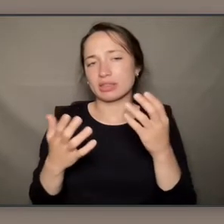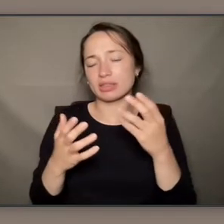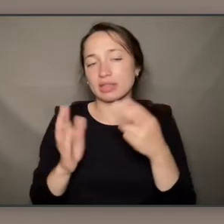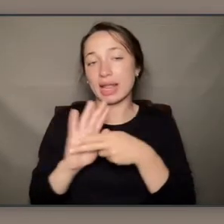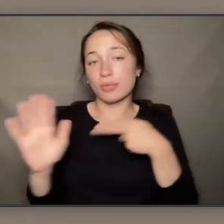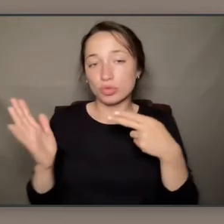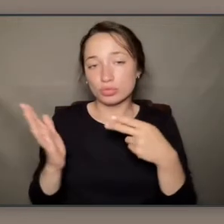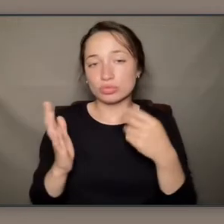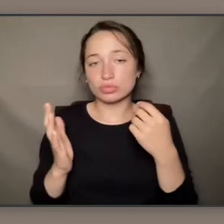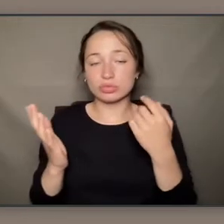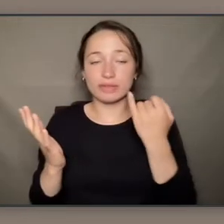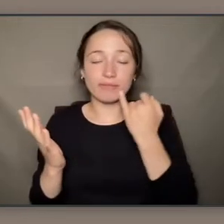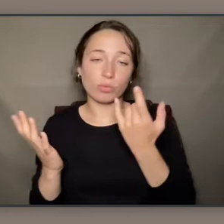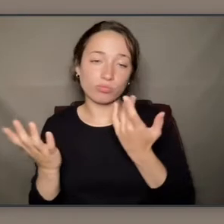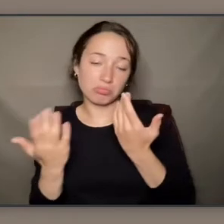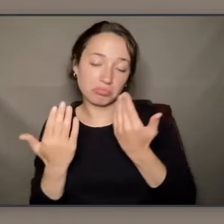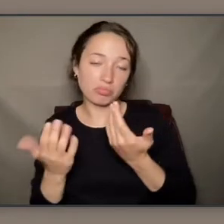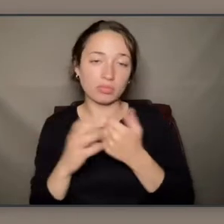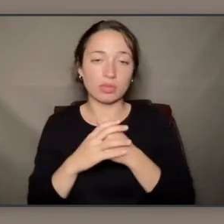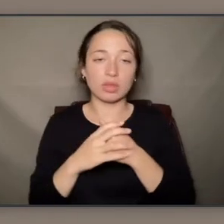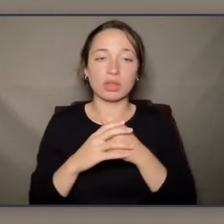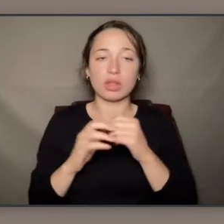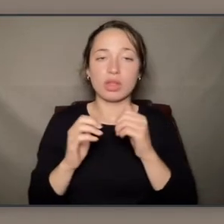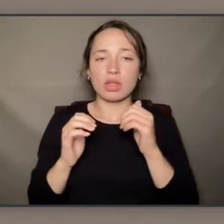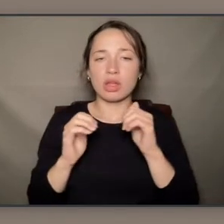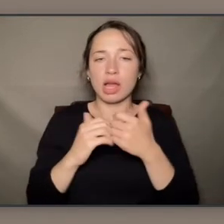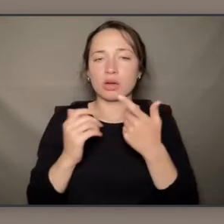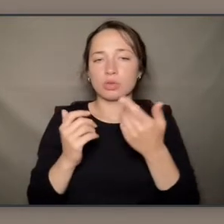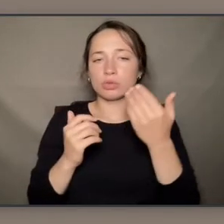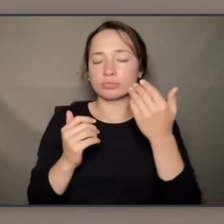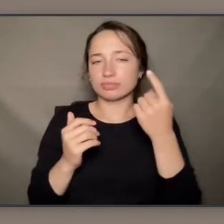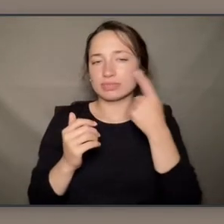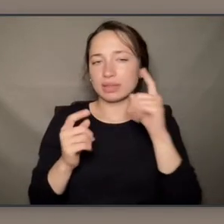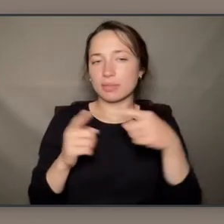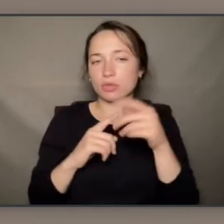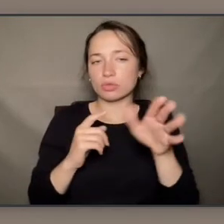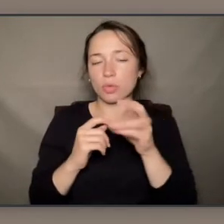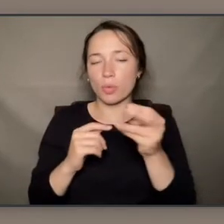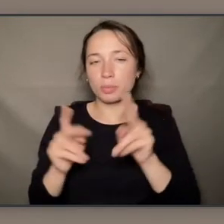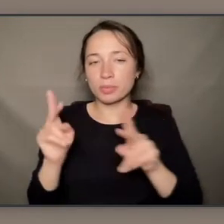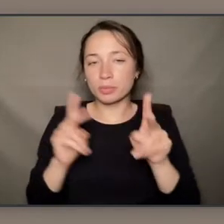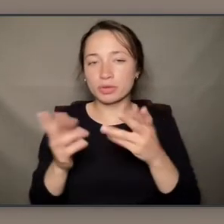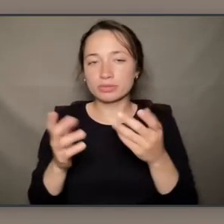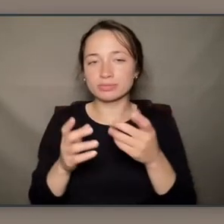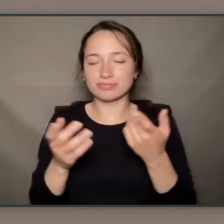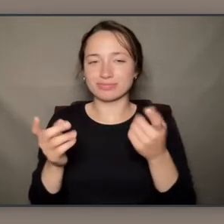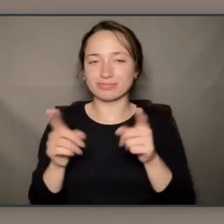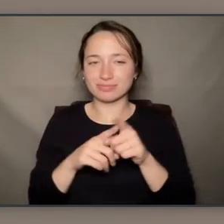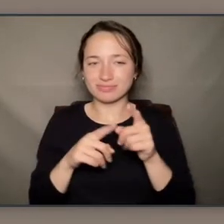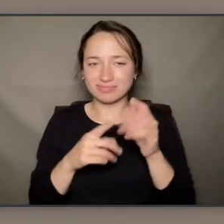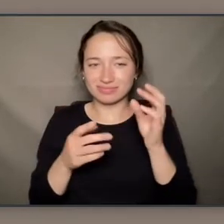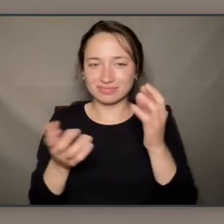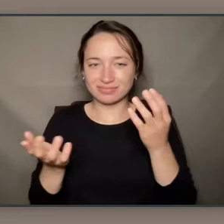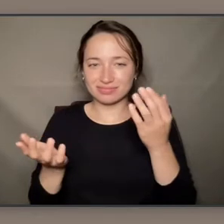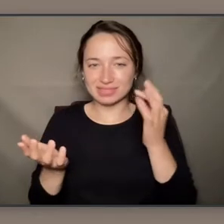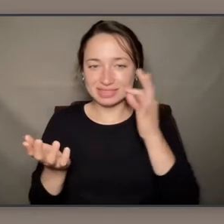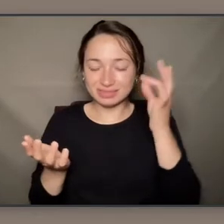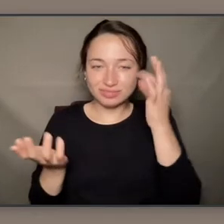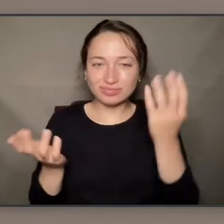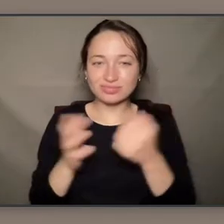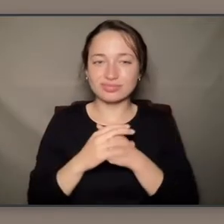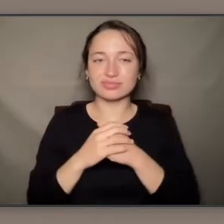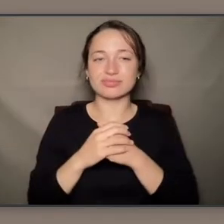labeled, if you will, or how do you think about your own people as Indians